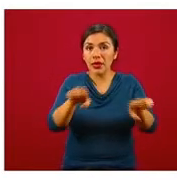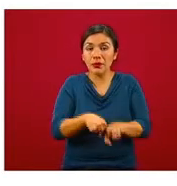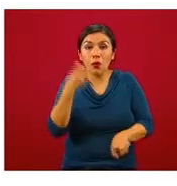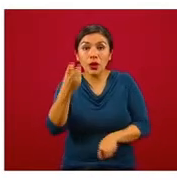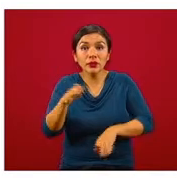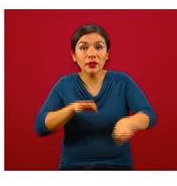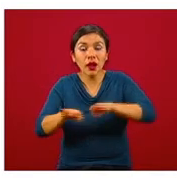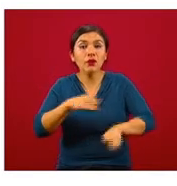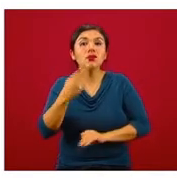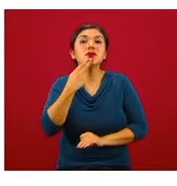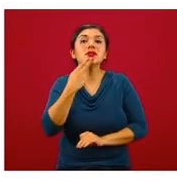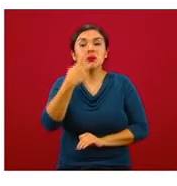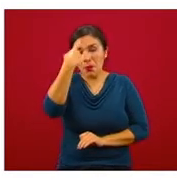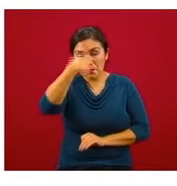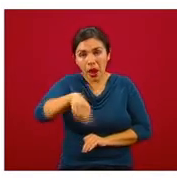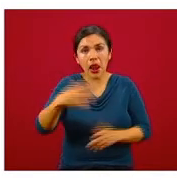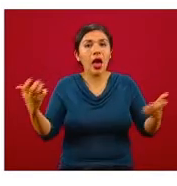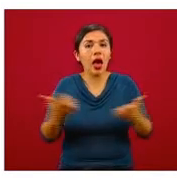Kristen Gracia.